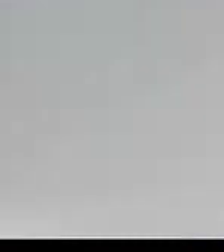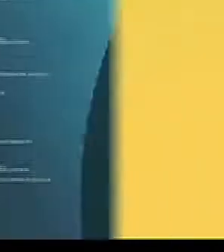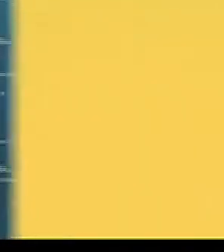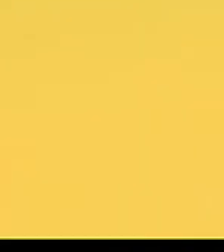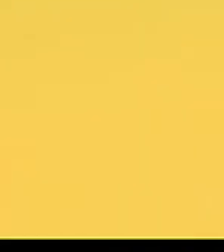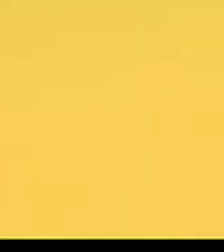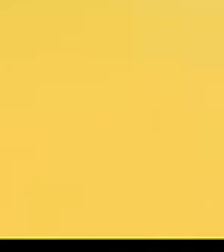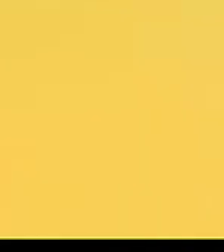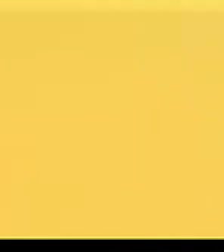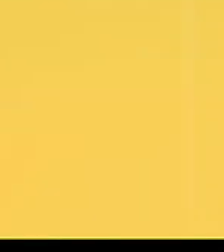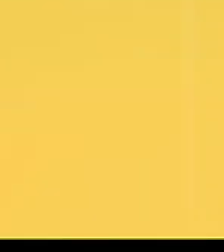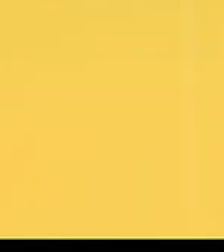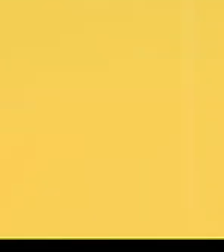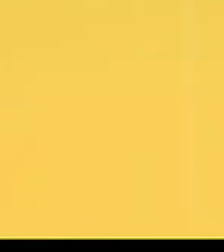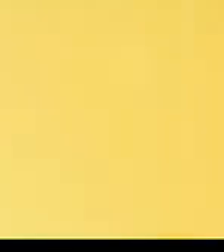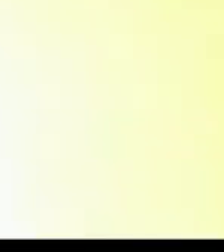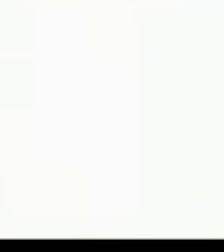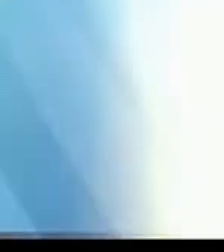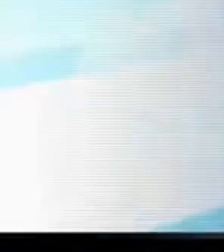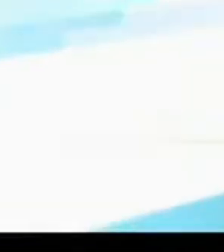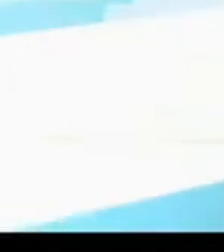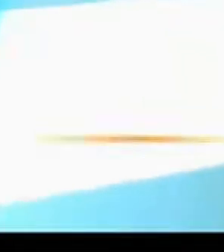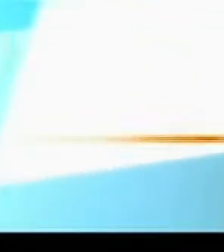Now in HD.